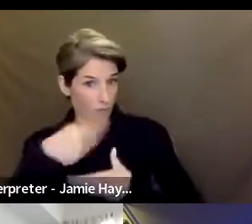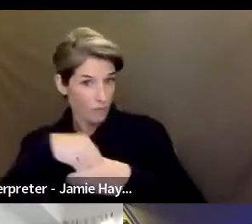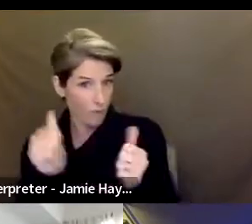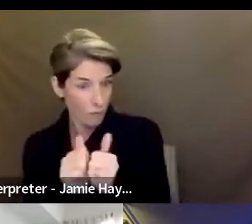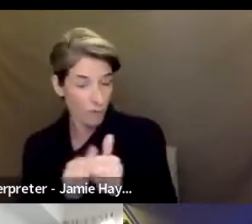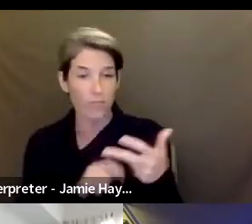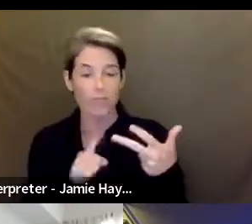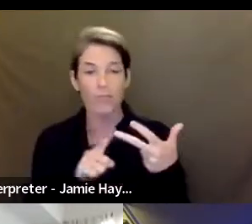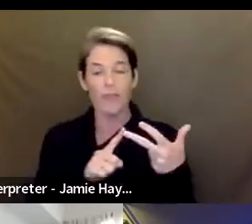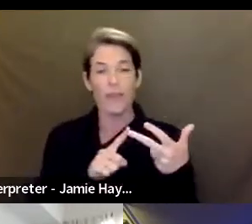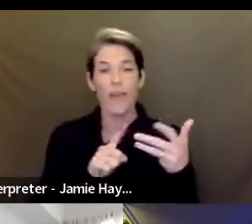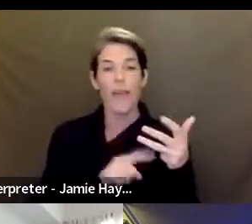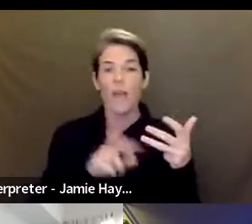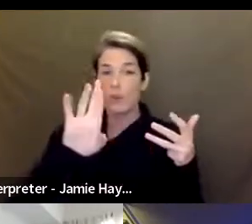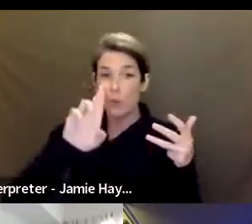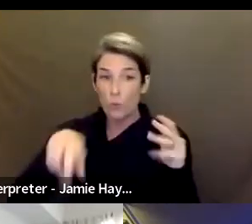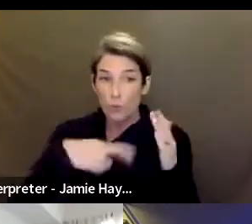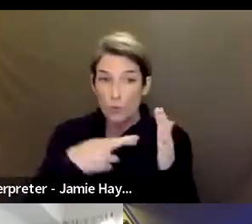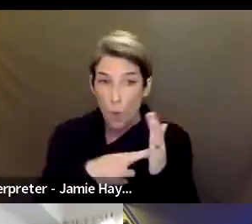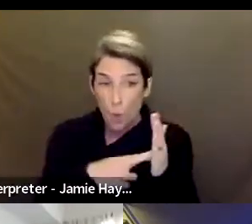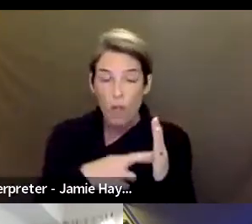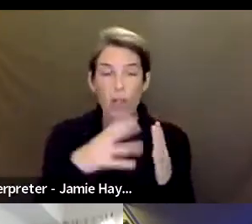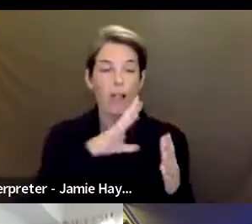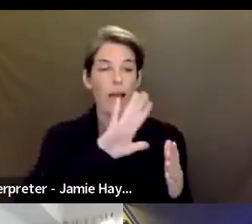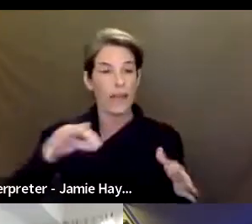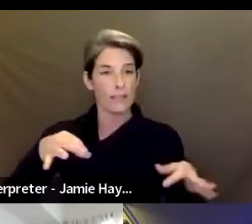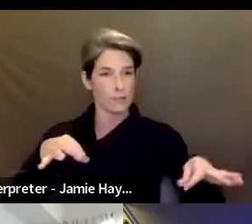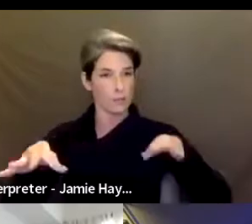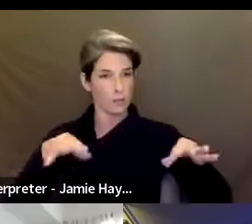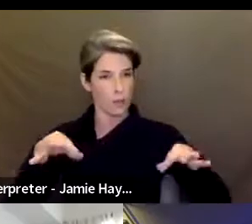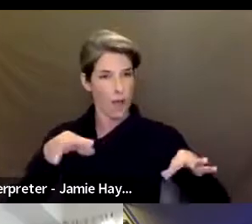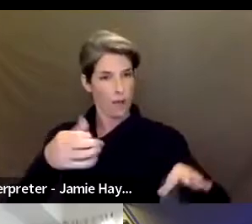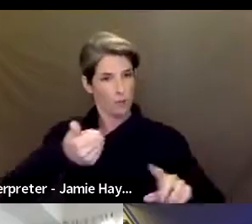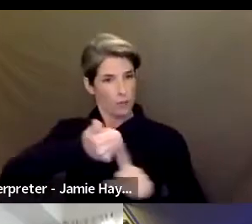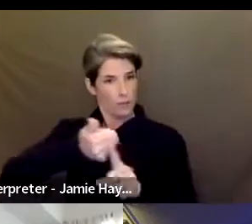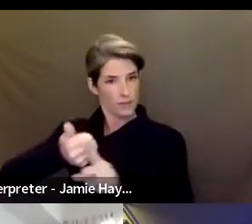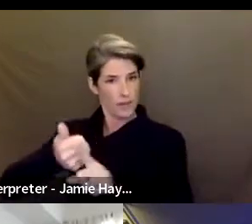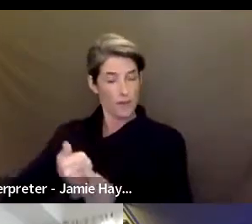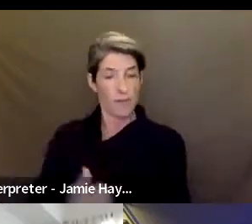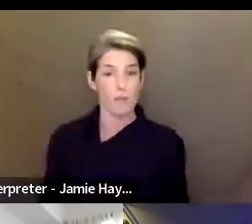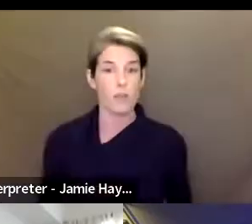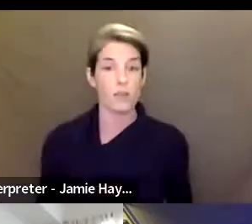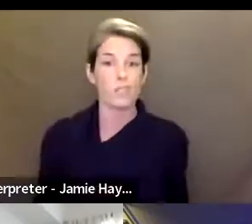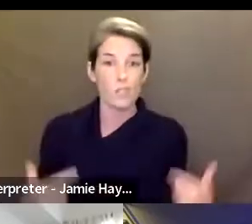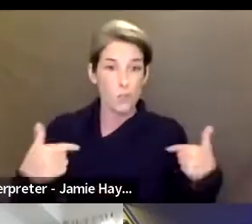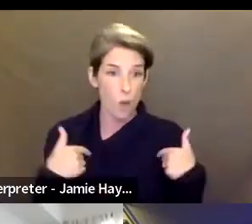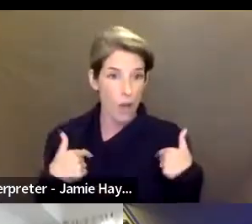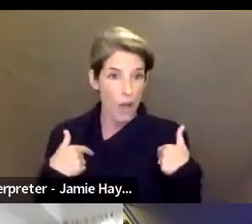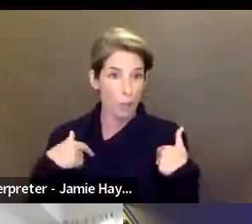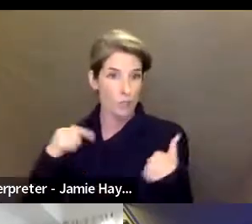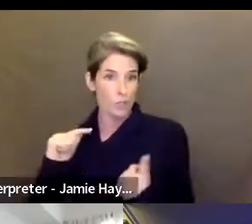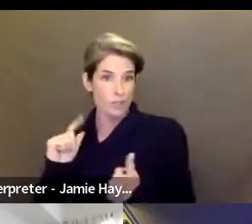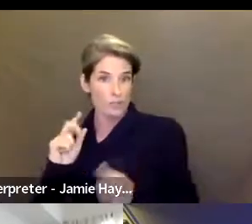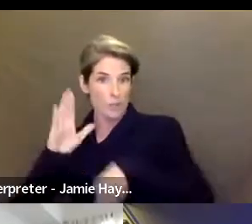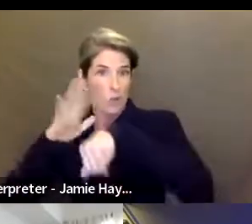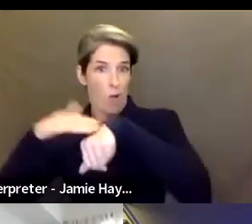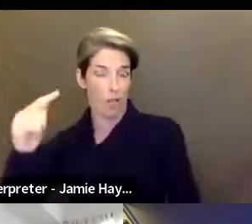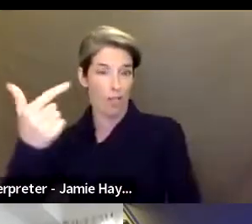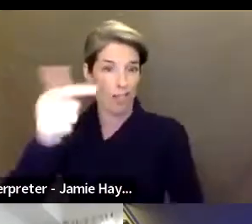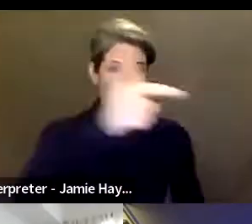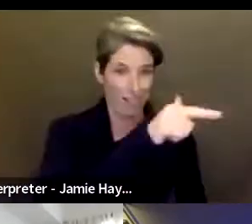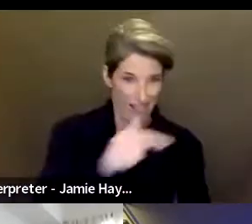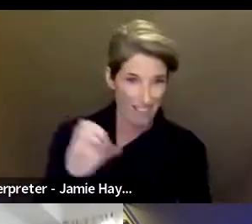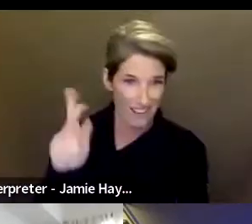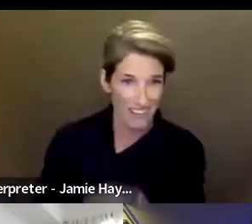also please share a brief physical description. To make it easier, I'll call out who's on my screen.